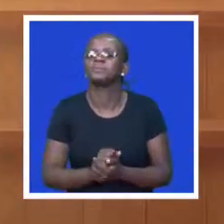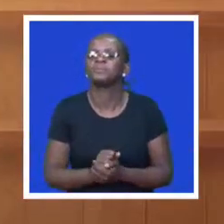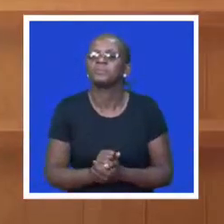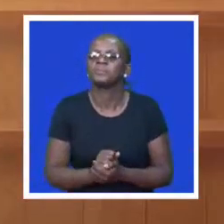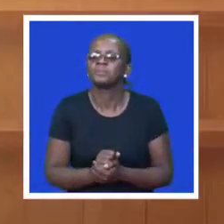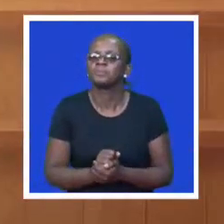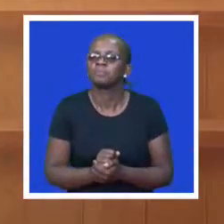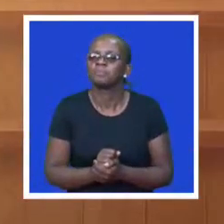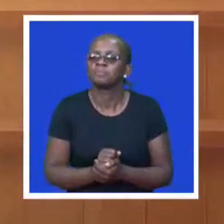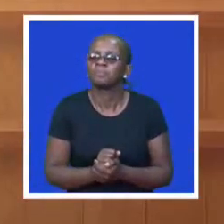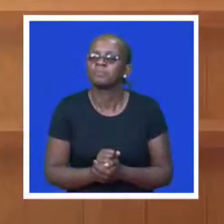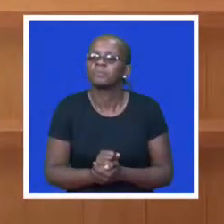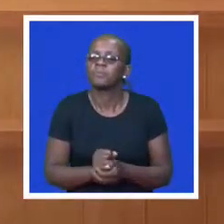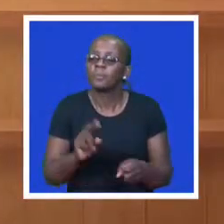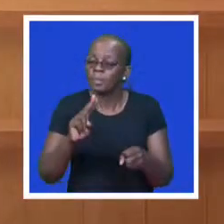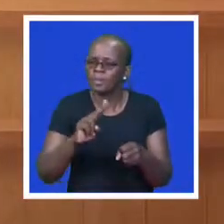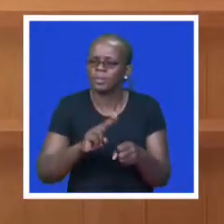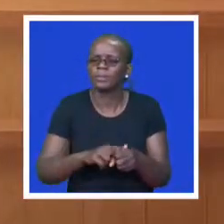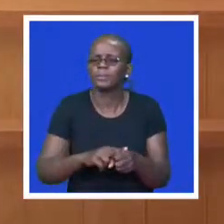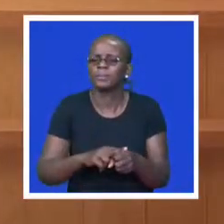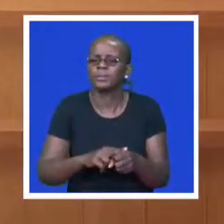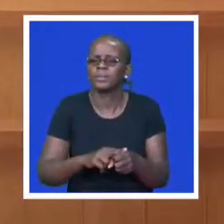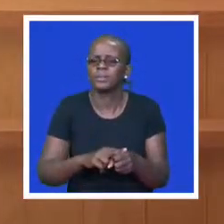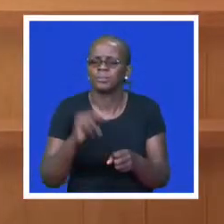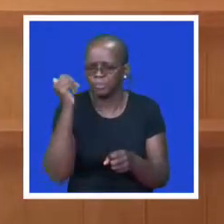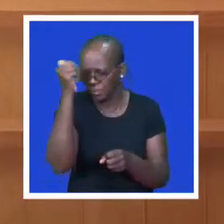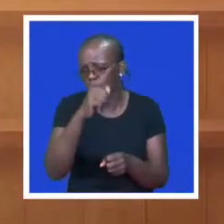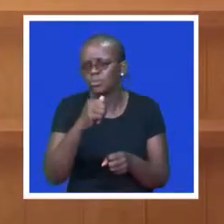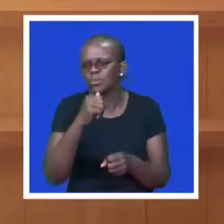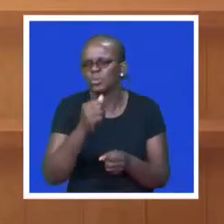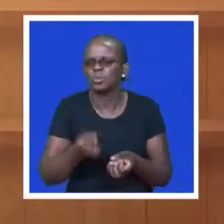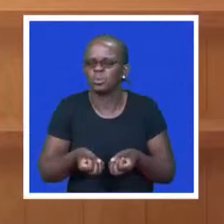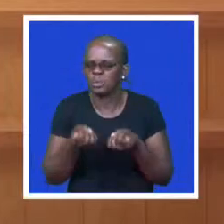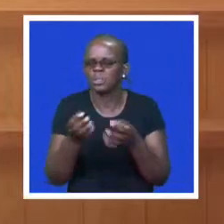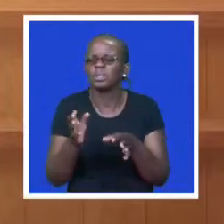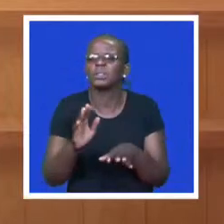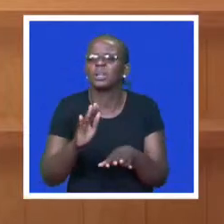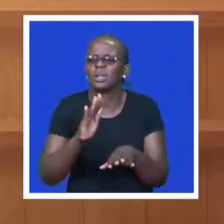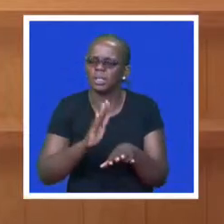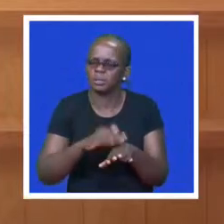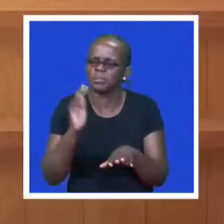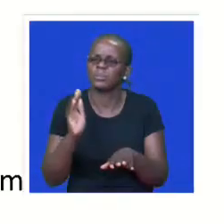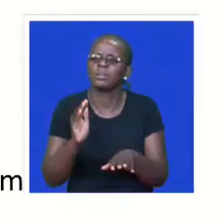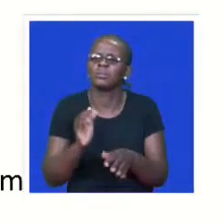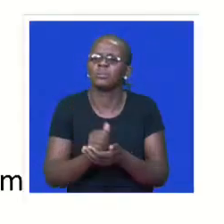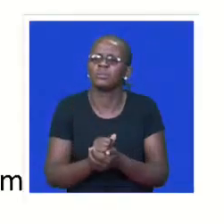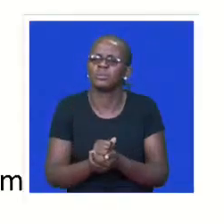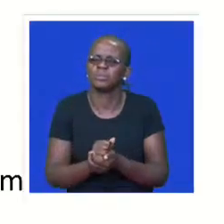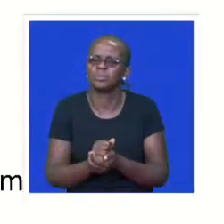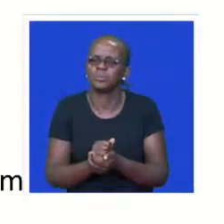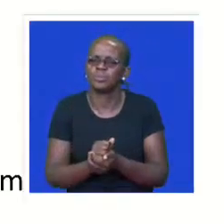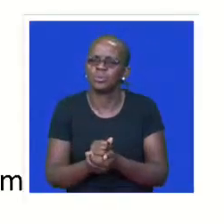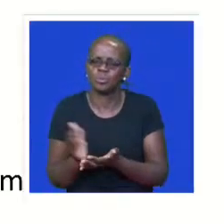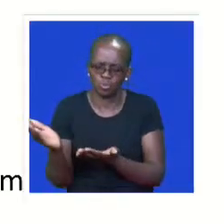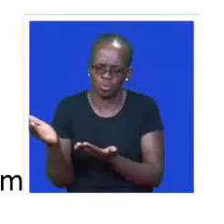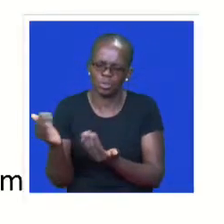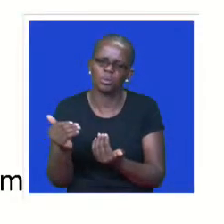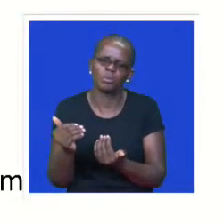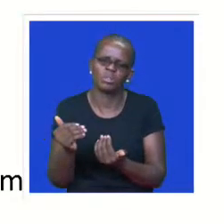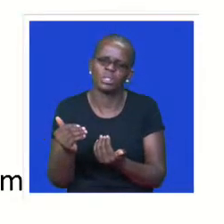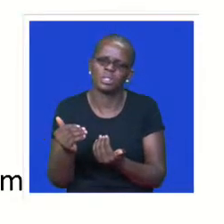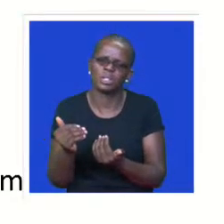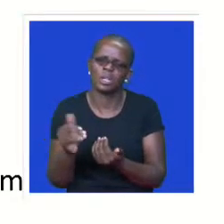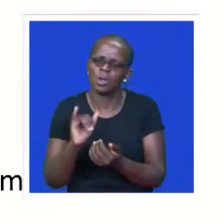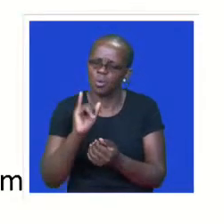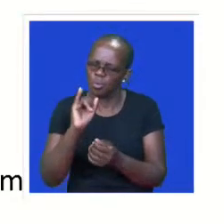God also gave them, Adam, a punishment that he will become mortal someday and die